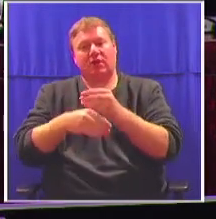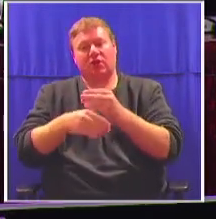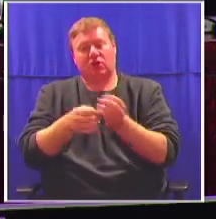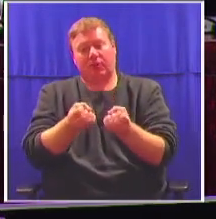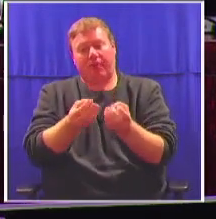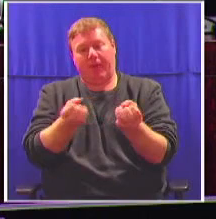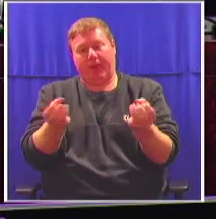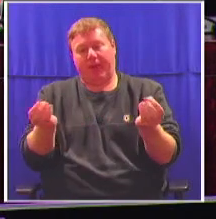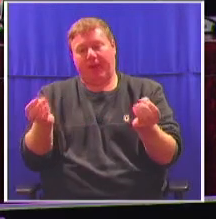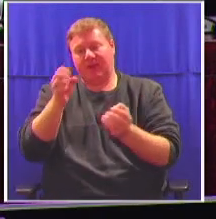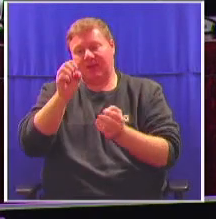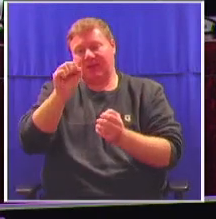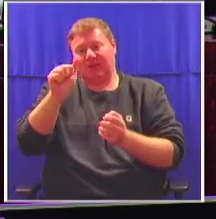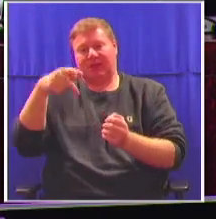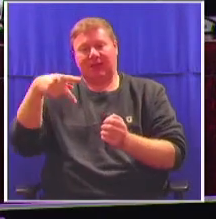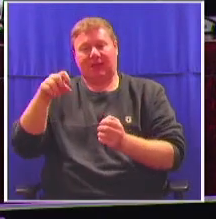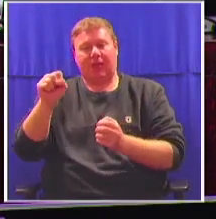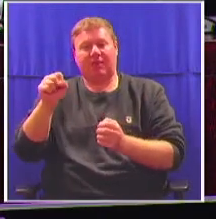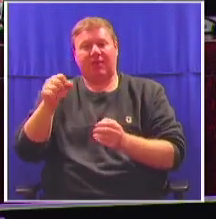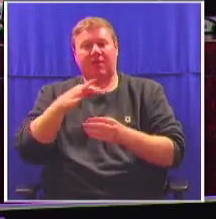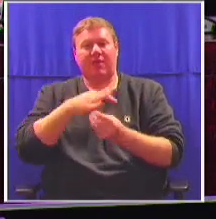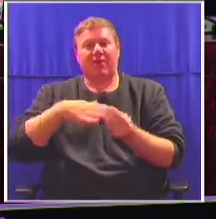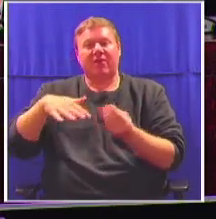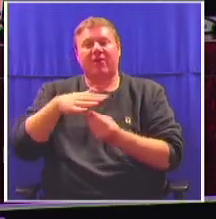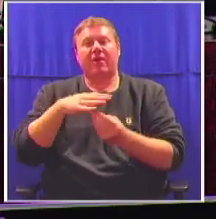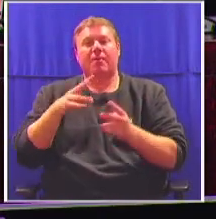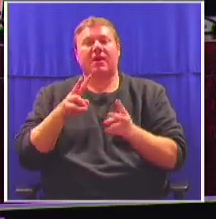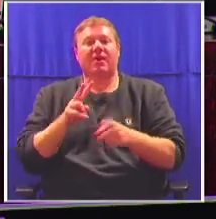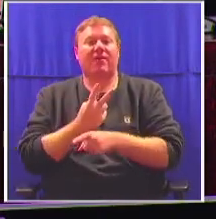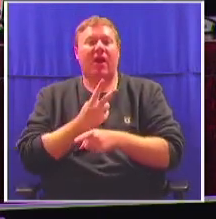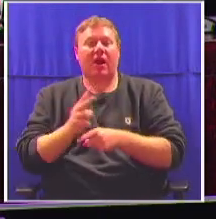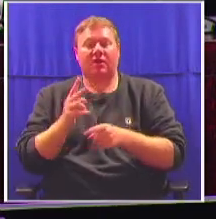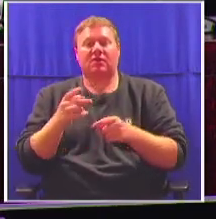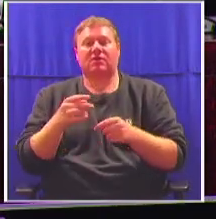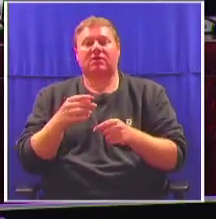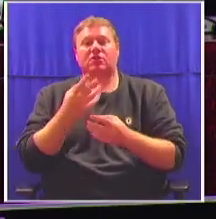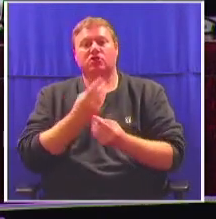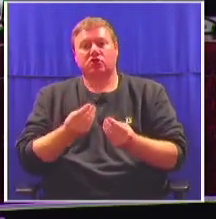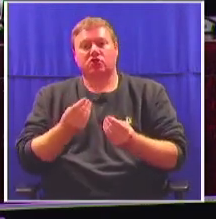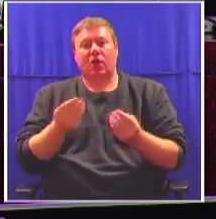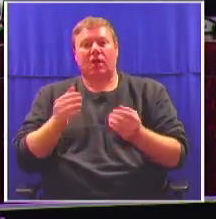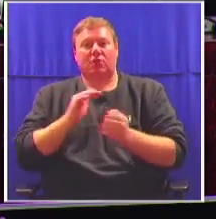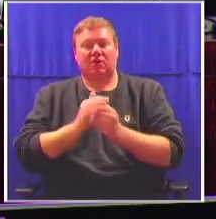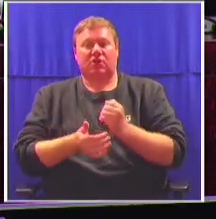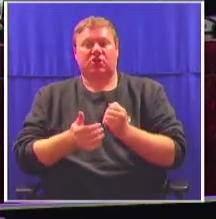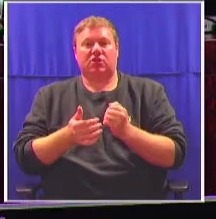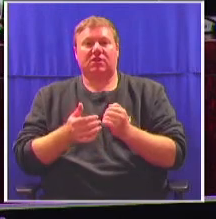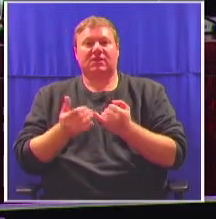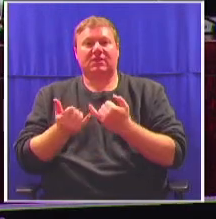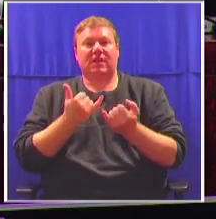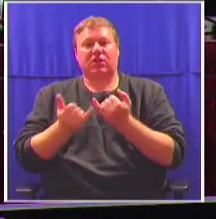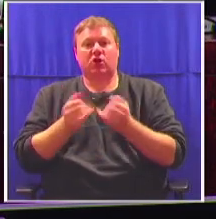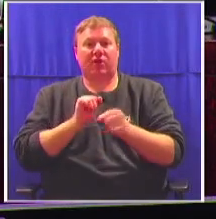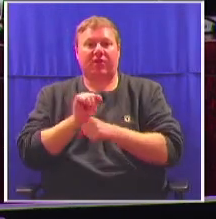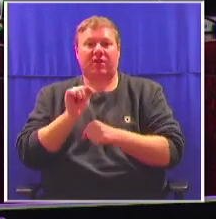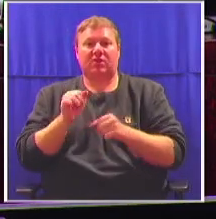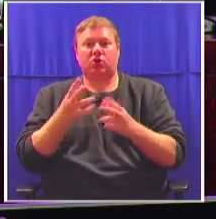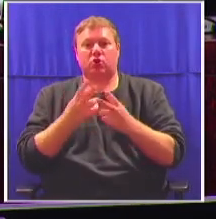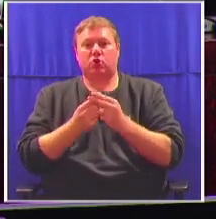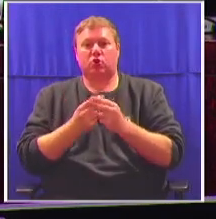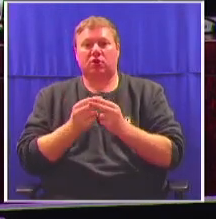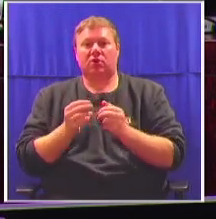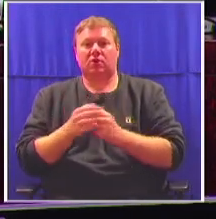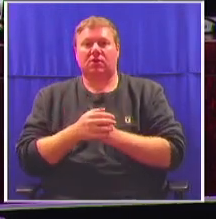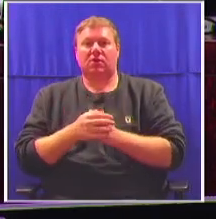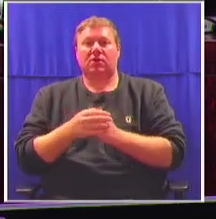to SEP's Family Violence, Child Protection, and Sexual Offenses units. To advance the economic empowerment